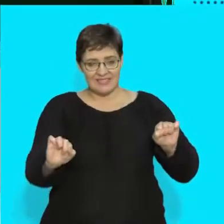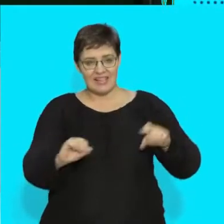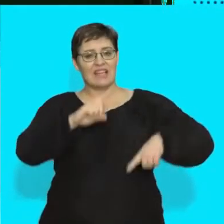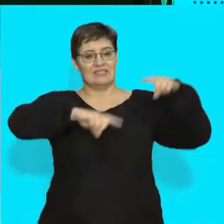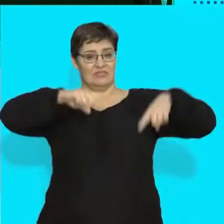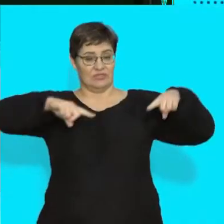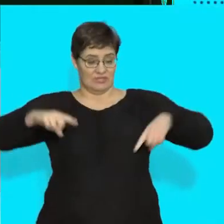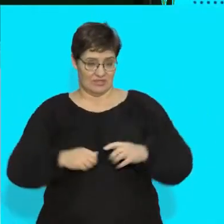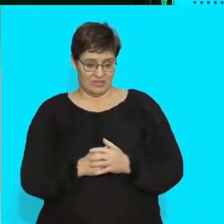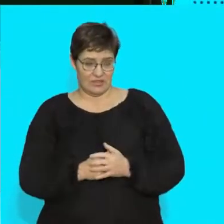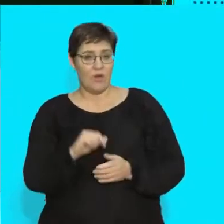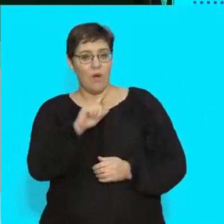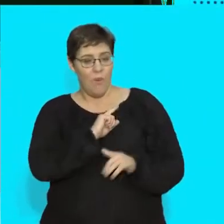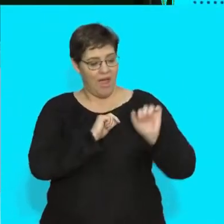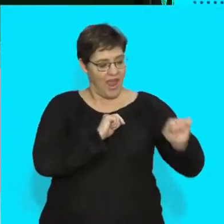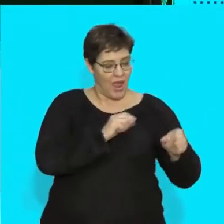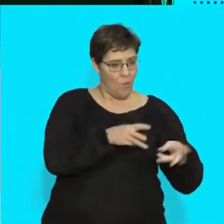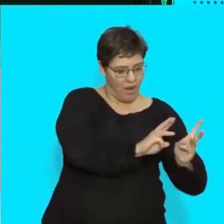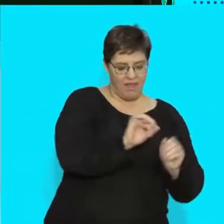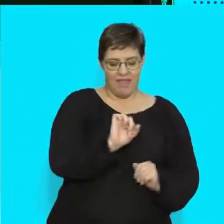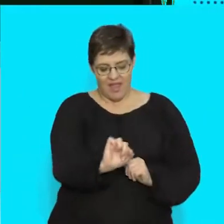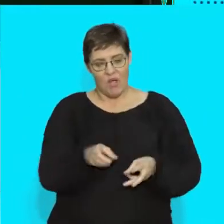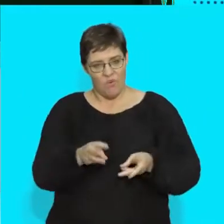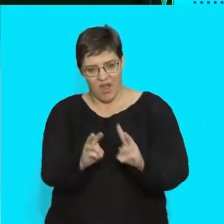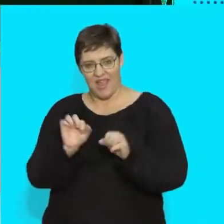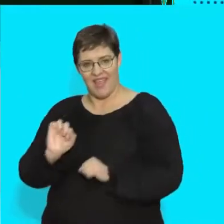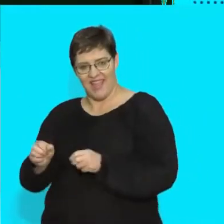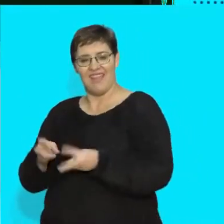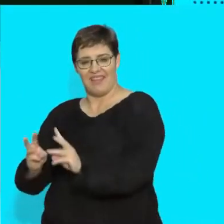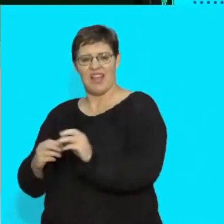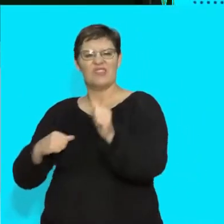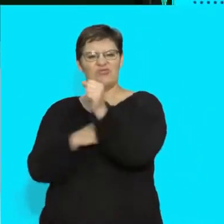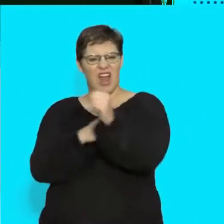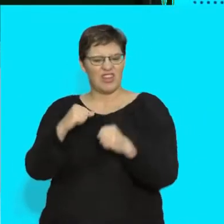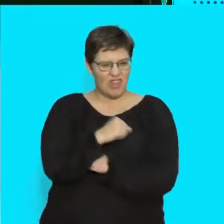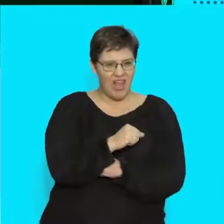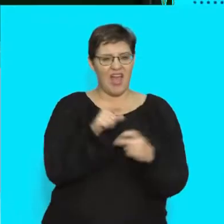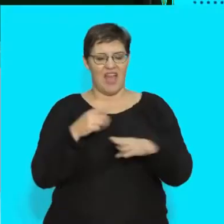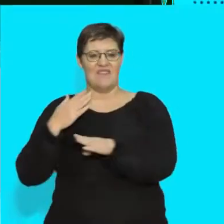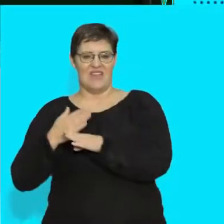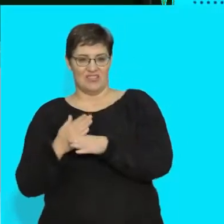a capillary are going to do things differently, structure versus function. So we're going to have a